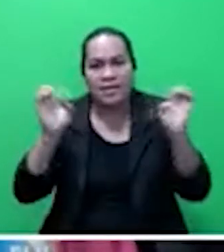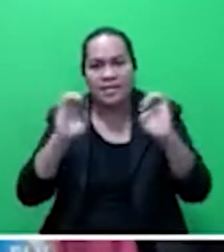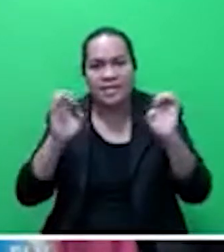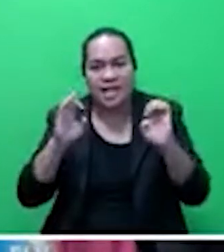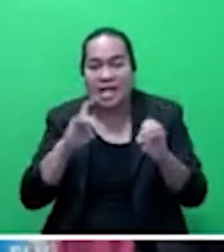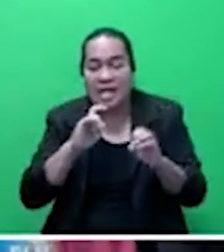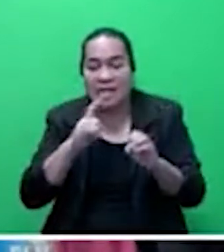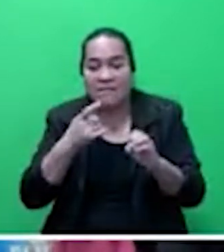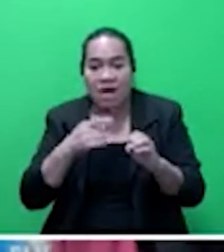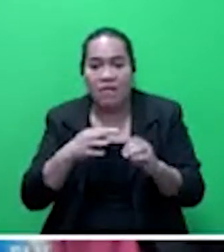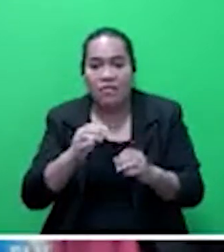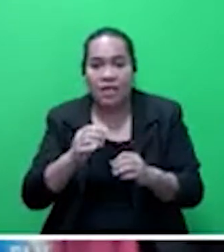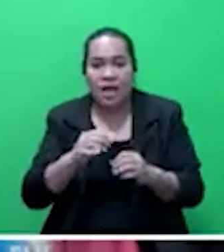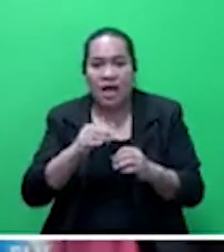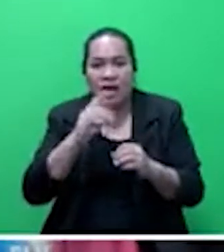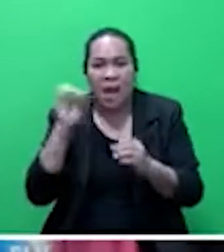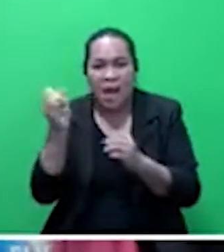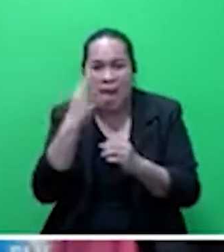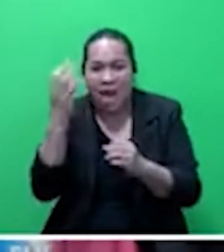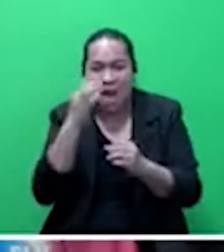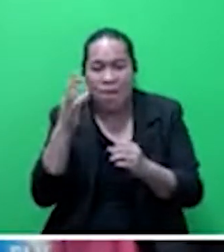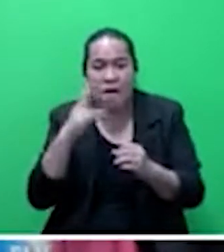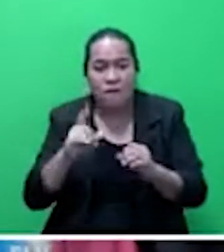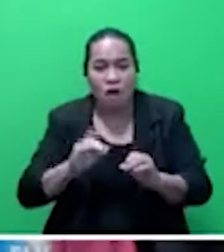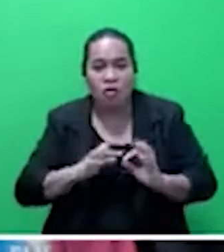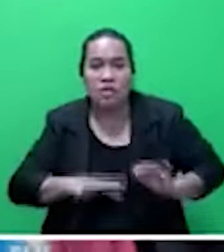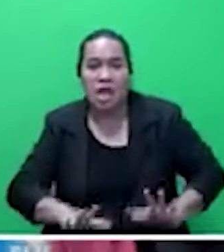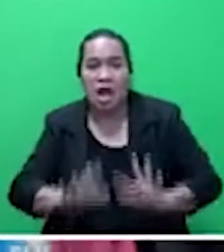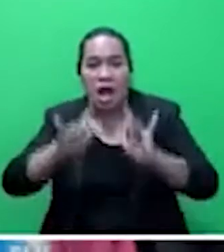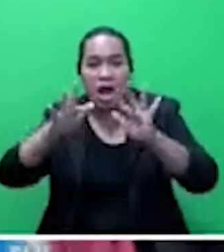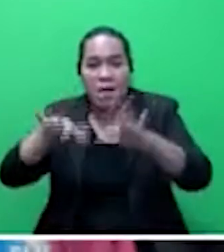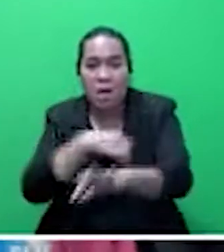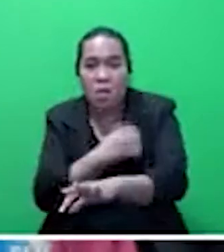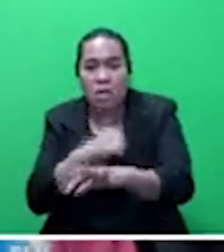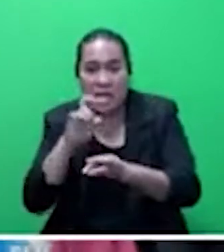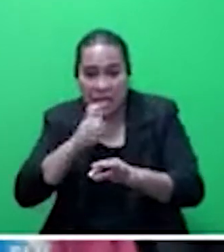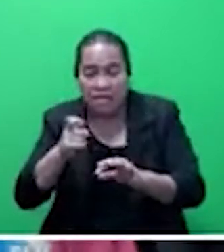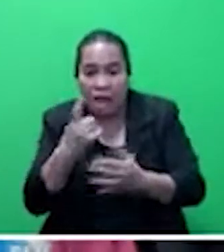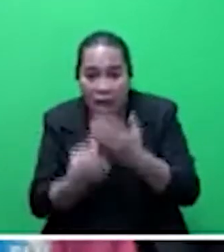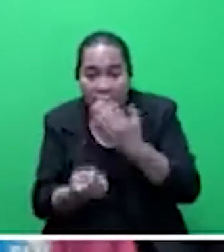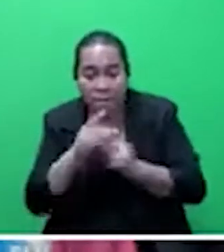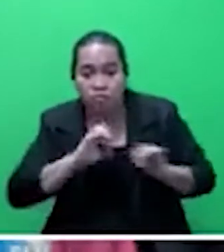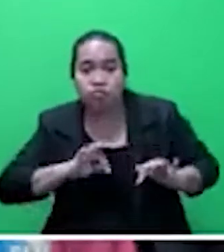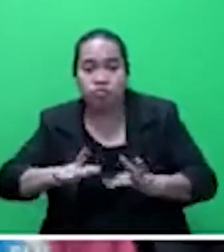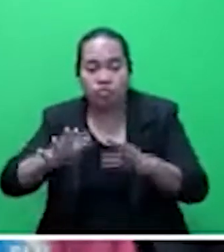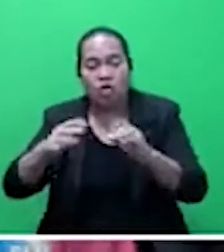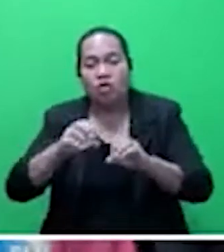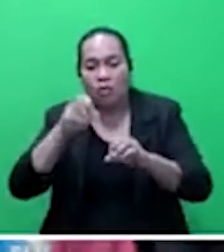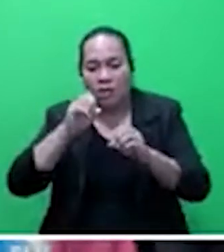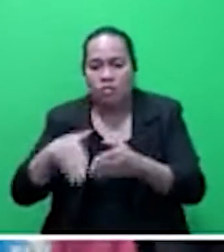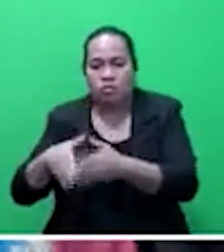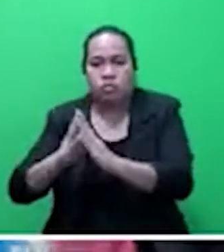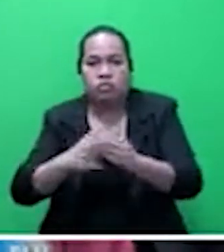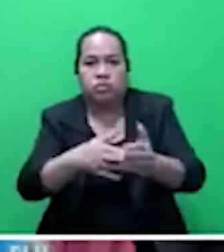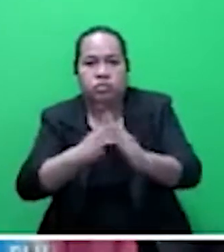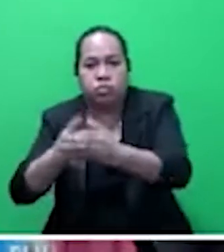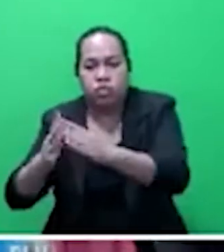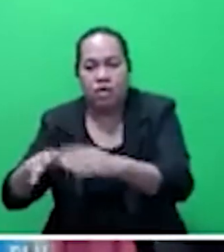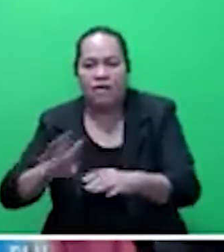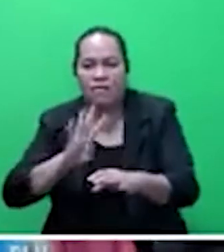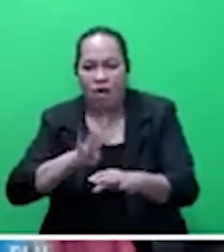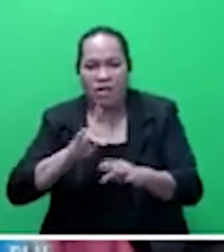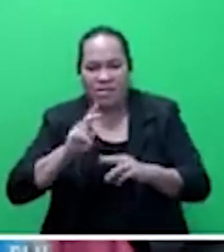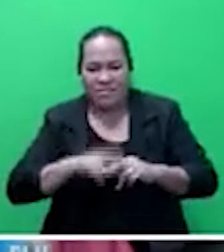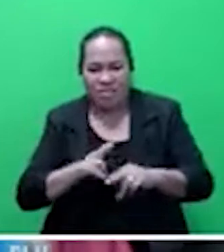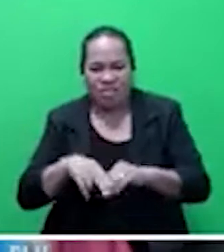tsunami sirens and high-frequency telecommunication equipment installed across the 4 divisions. Another $9,000 has